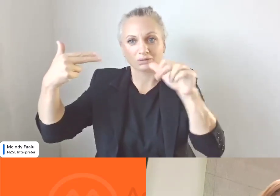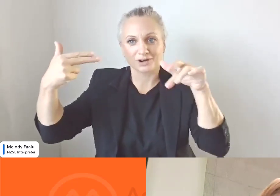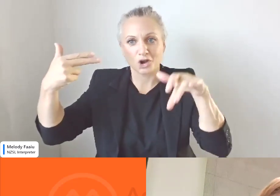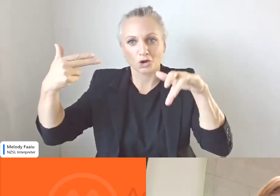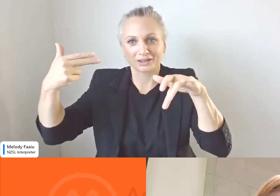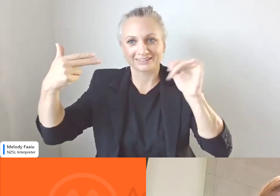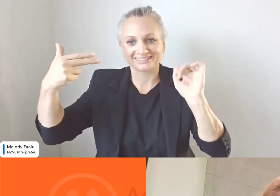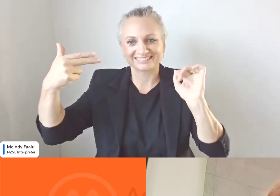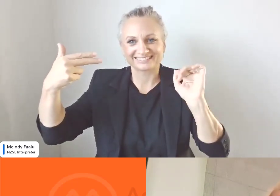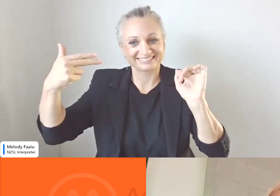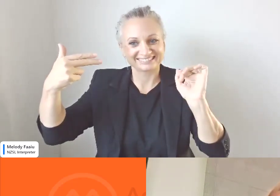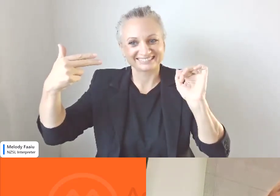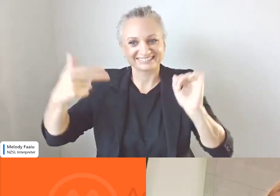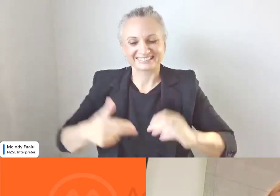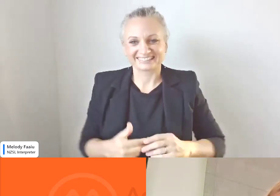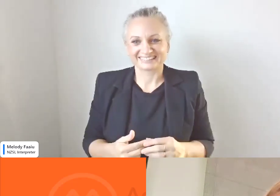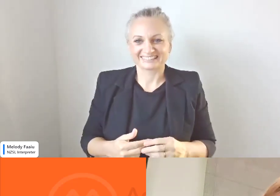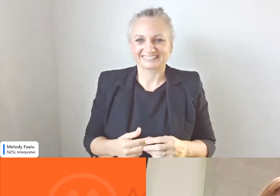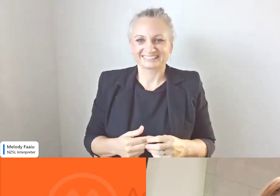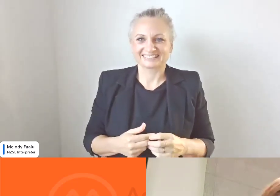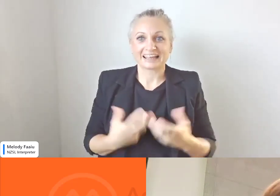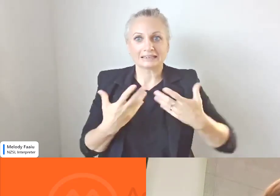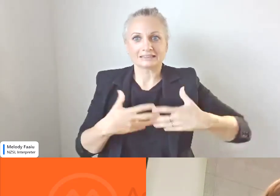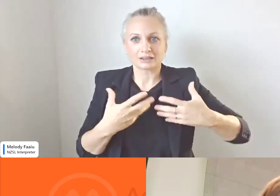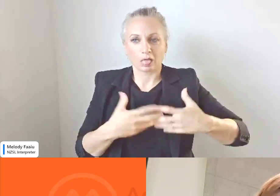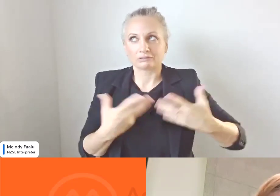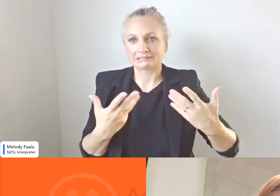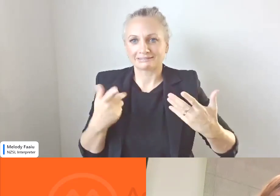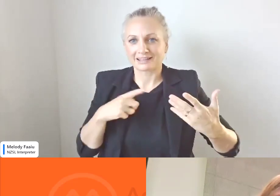Gotta love technology. That's what we're here for.